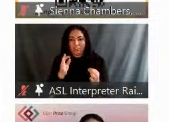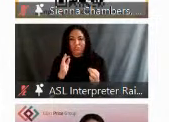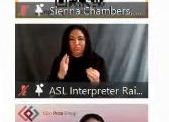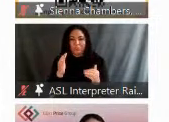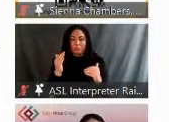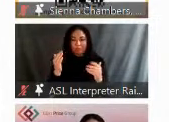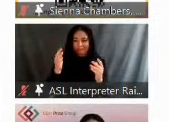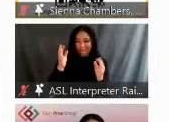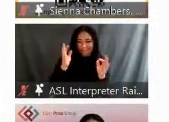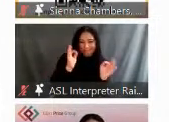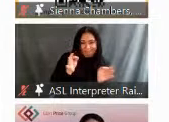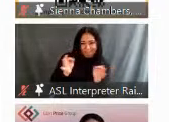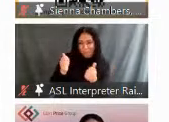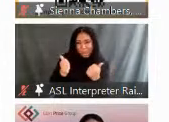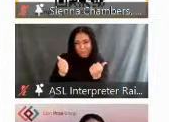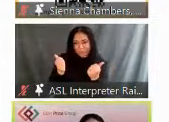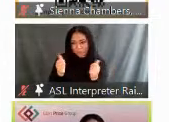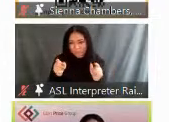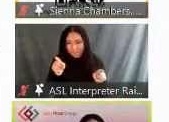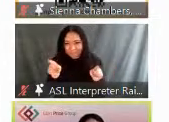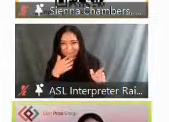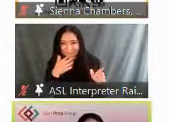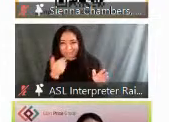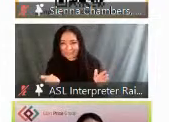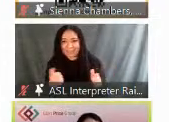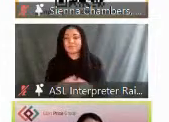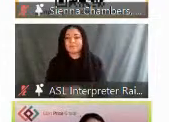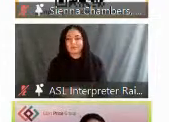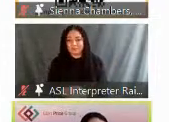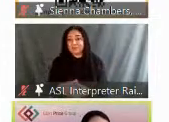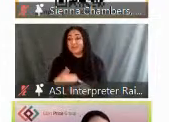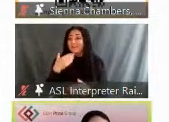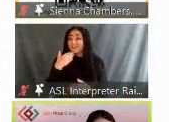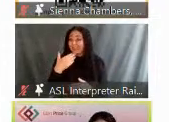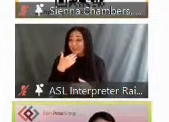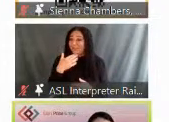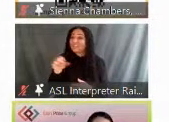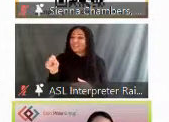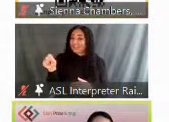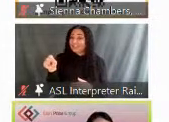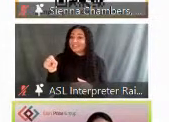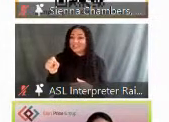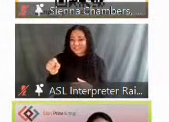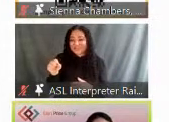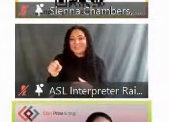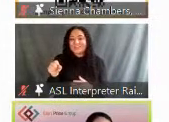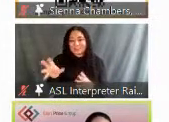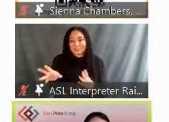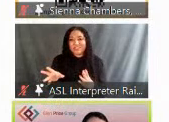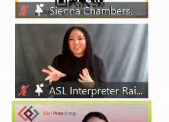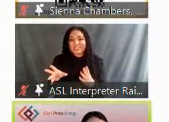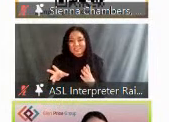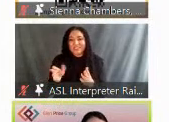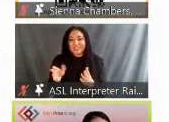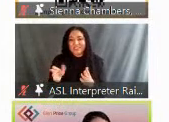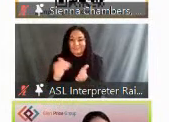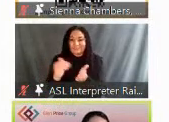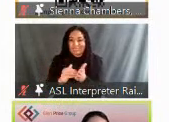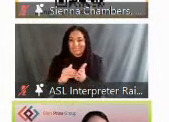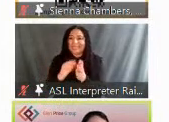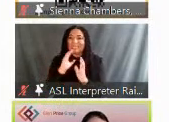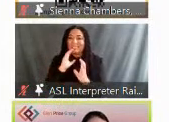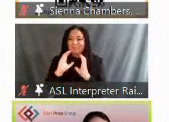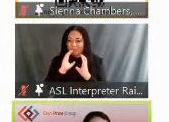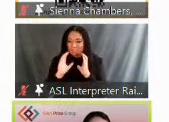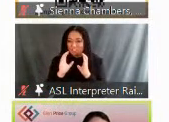that they have. Great. Thanks, Hannah, for building off Christian's comment on communication and ensuring that all people are getting that